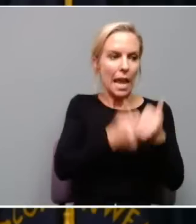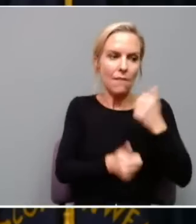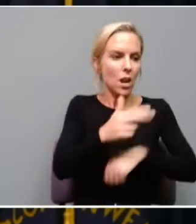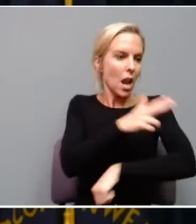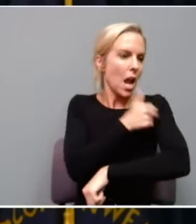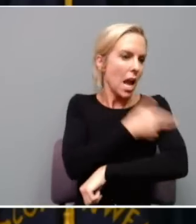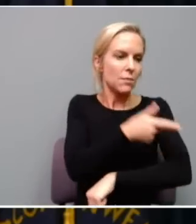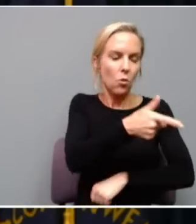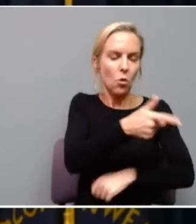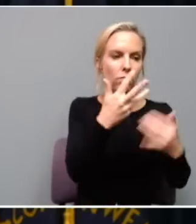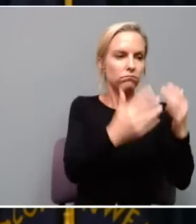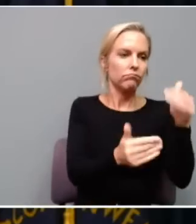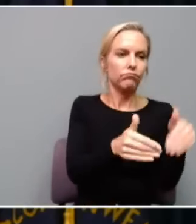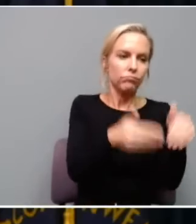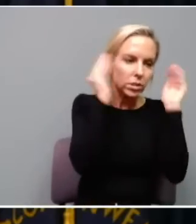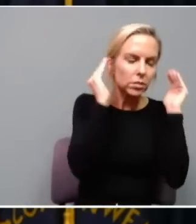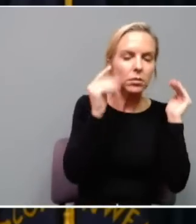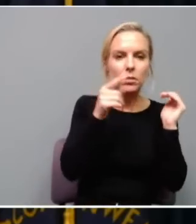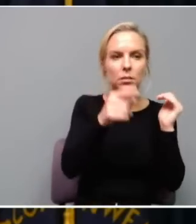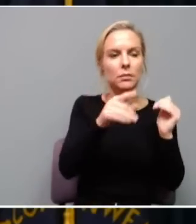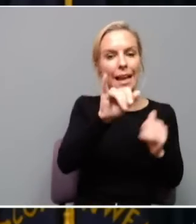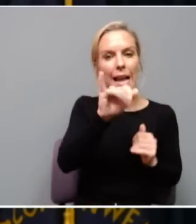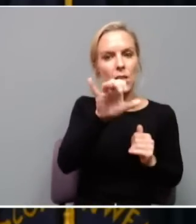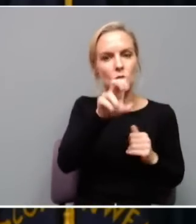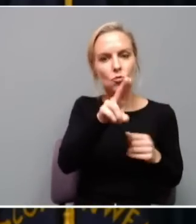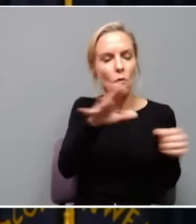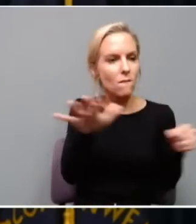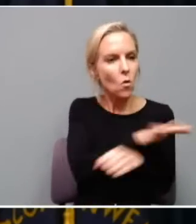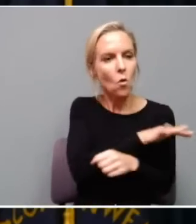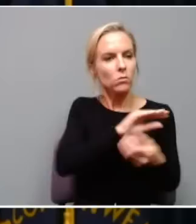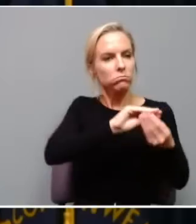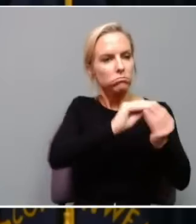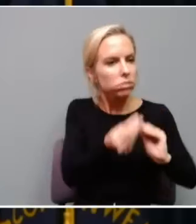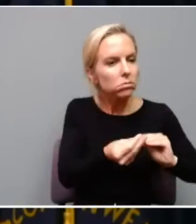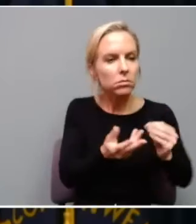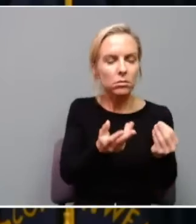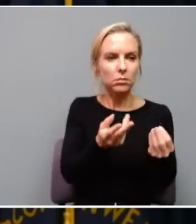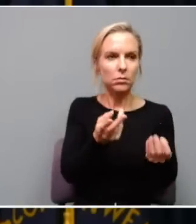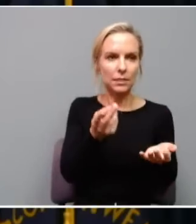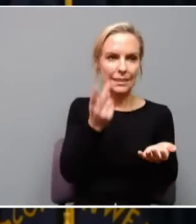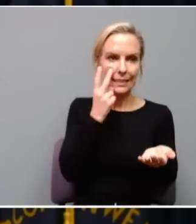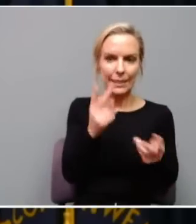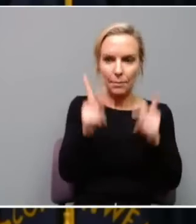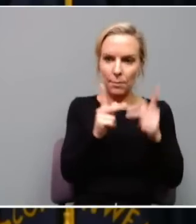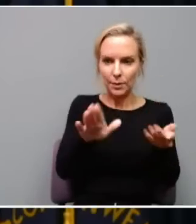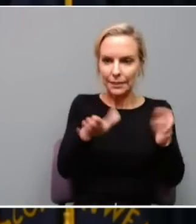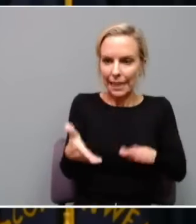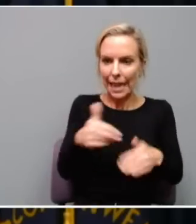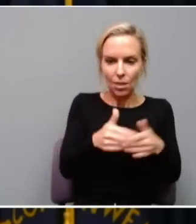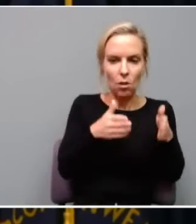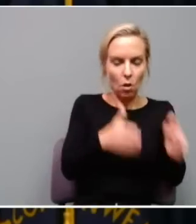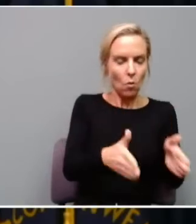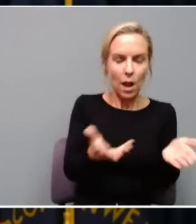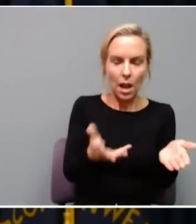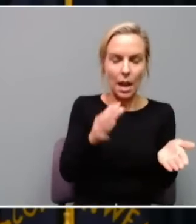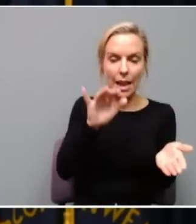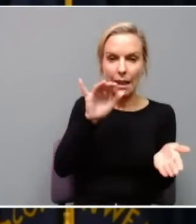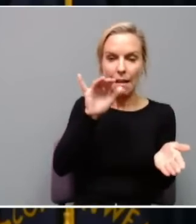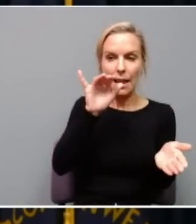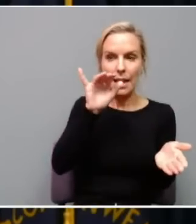from ICUs. I mean, you could see people dying in the hallways We do not appear on that